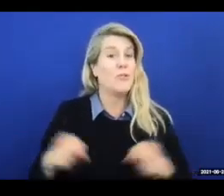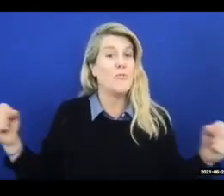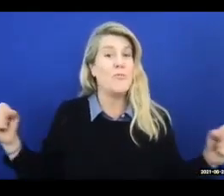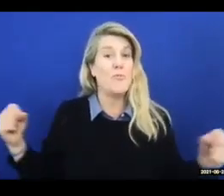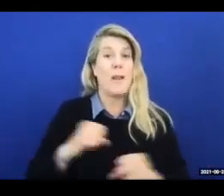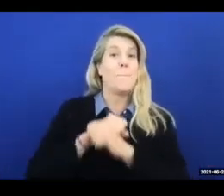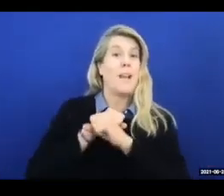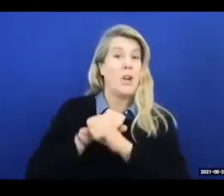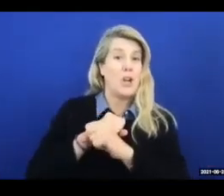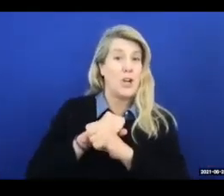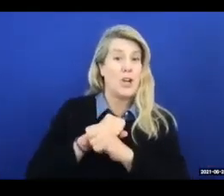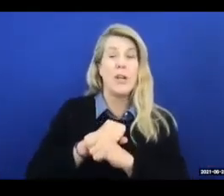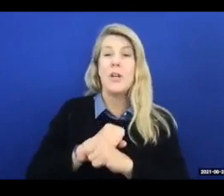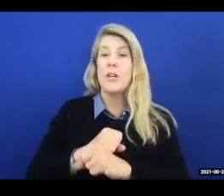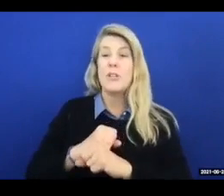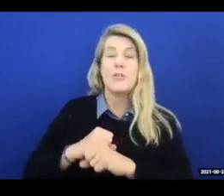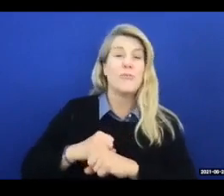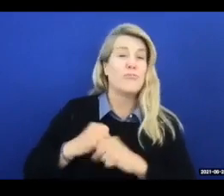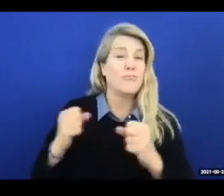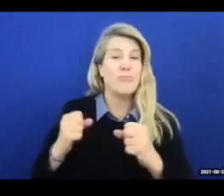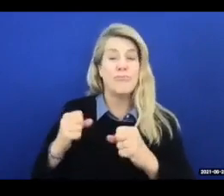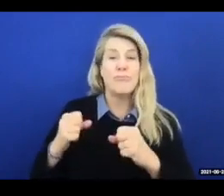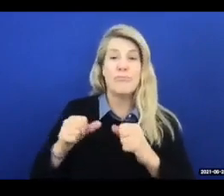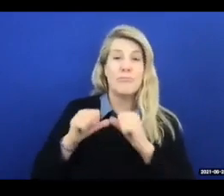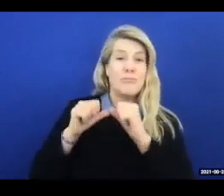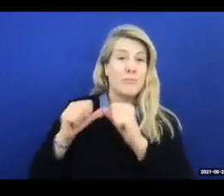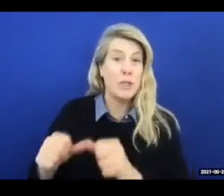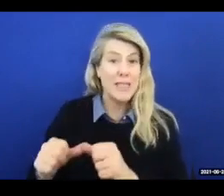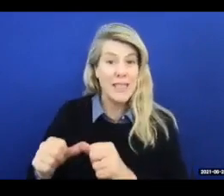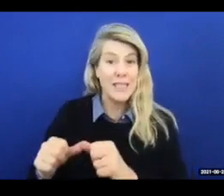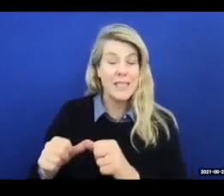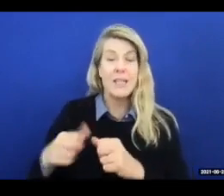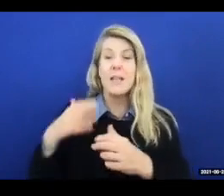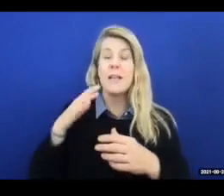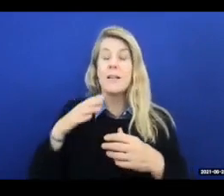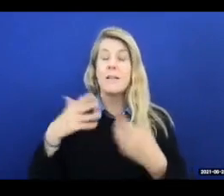barriers, to persist, to fulfill your